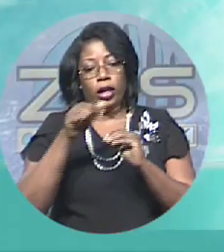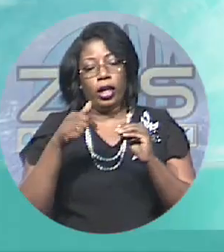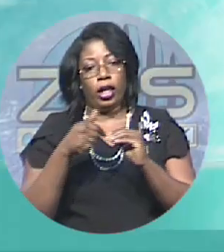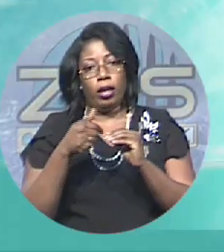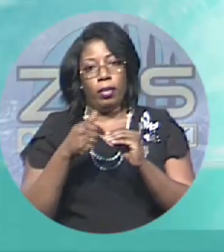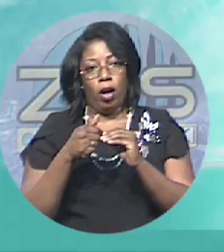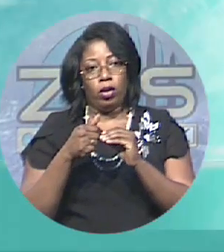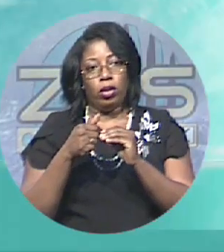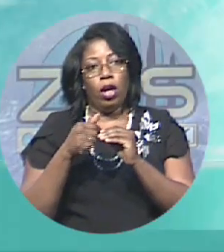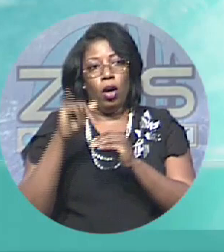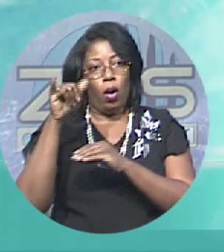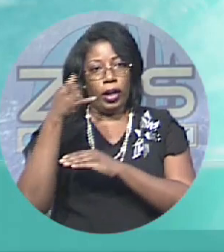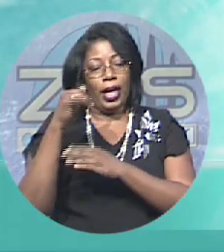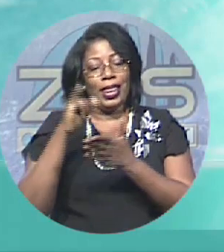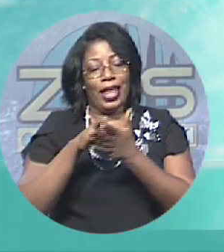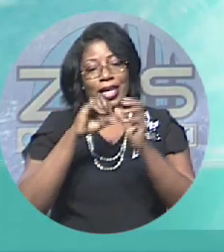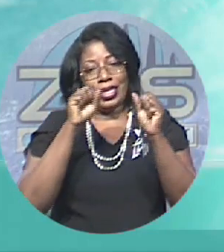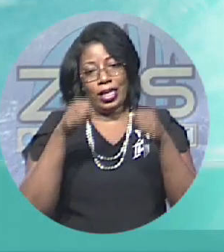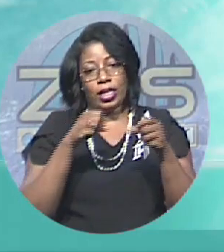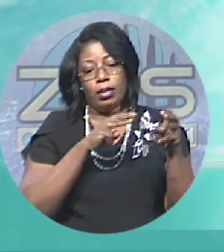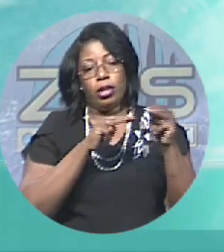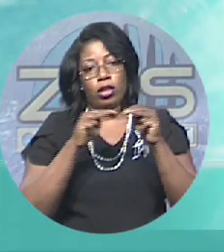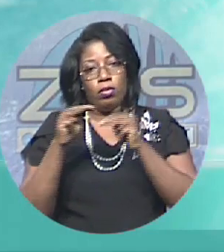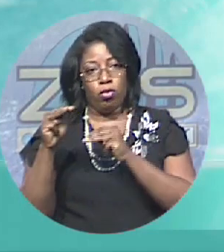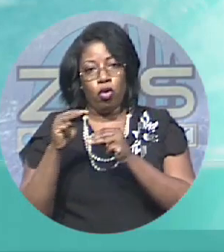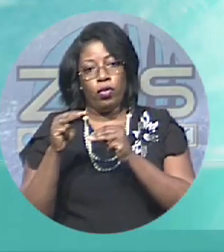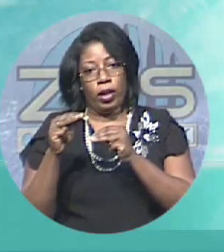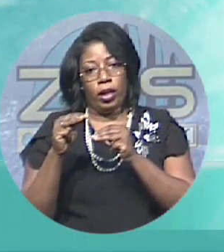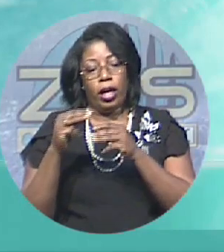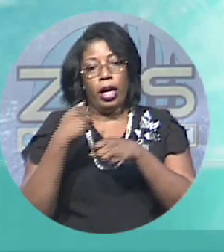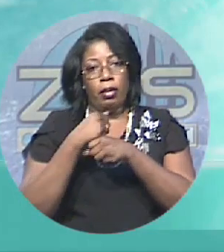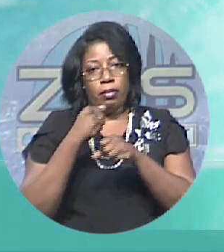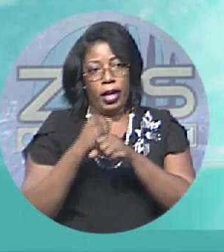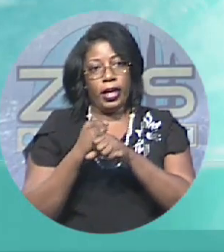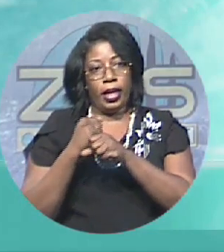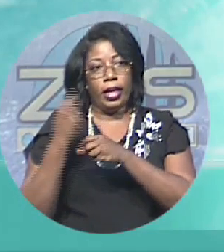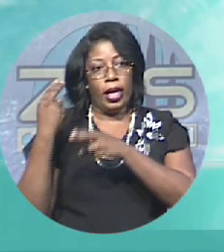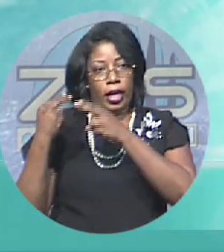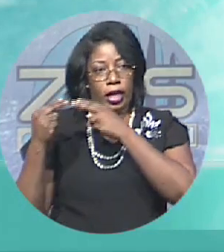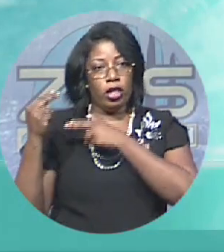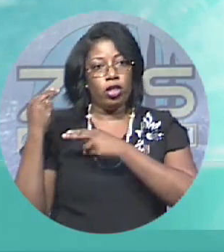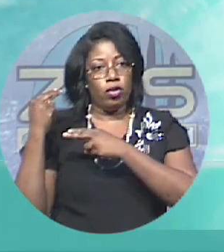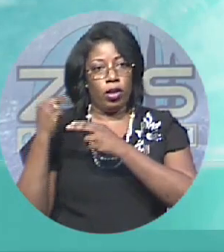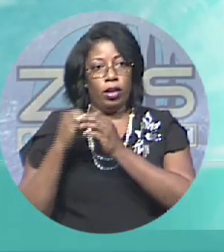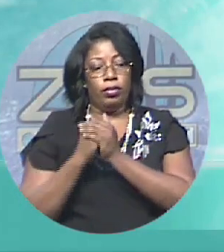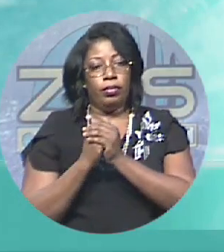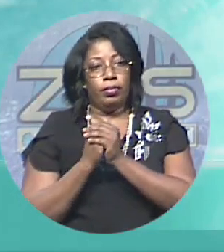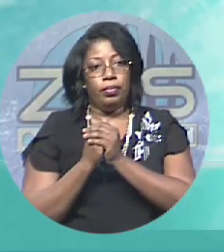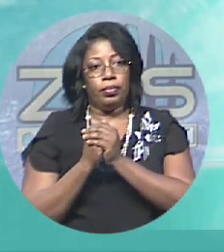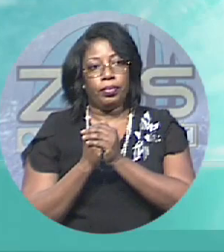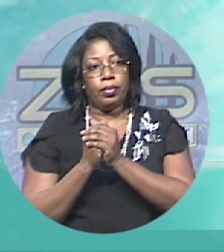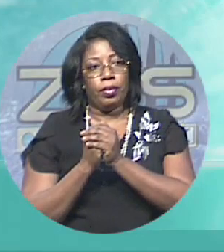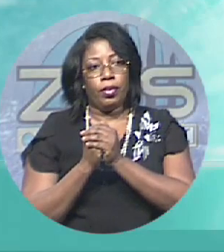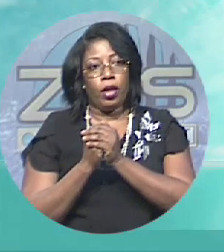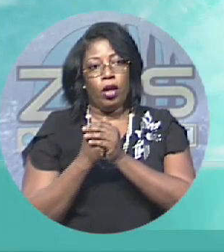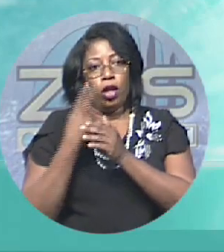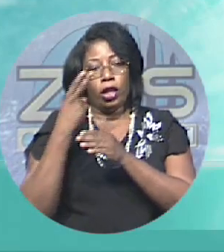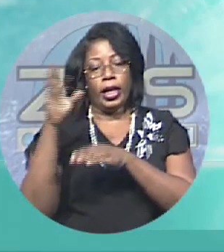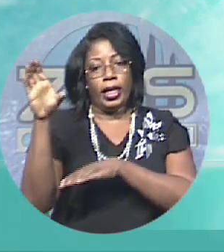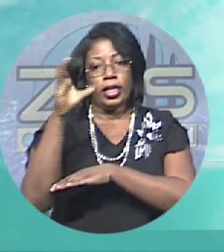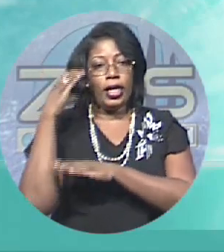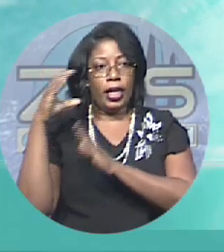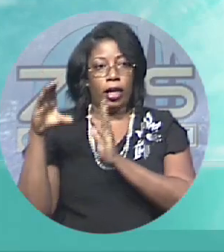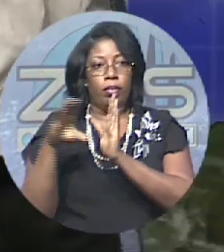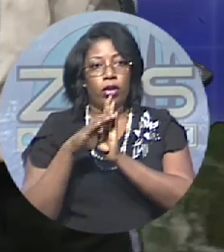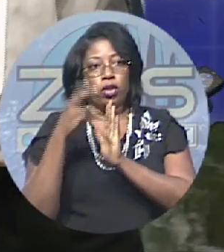Joaquin. That system is moving and making a little bit of history. Well, if we turn to our satellite picture, you